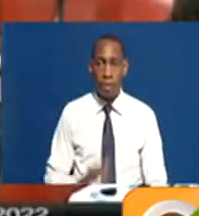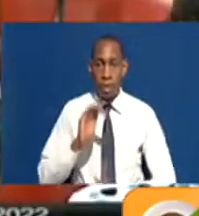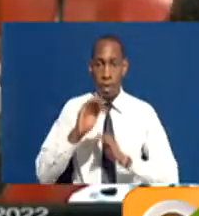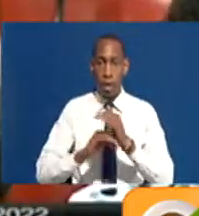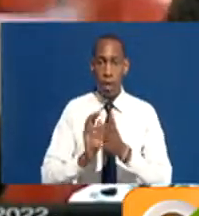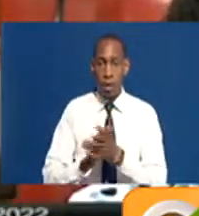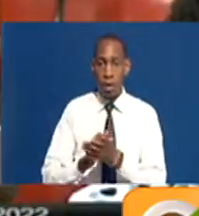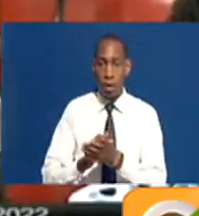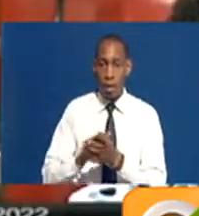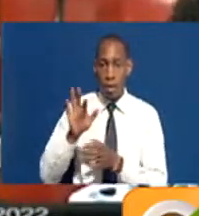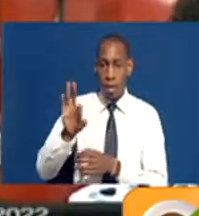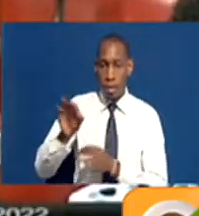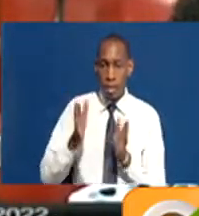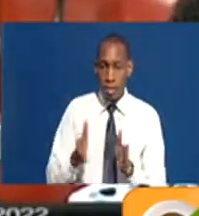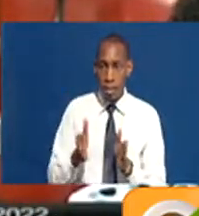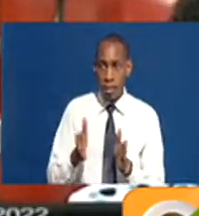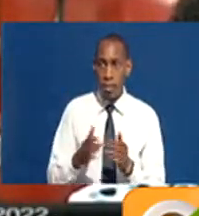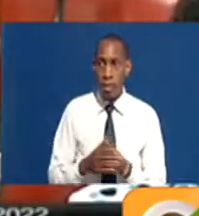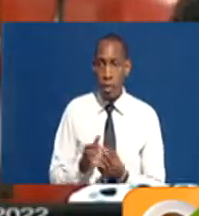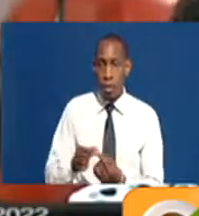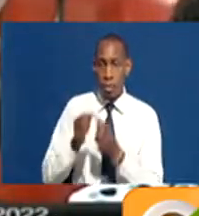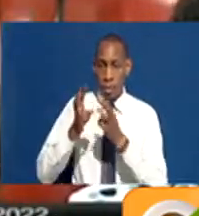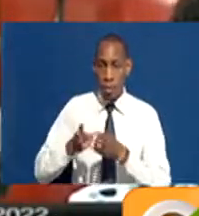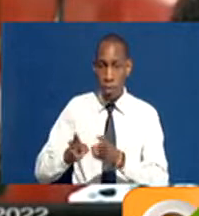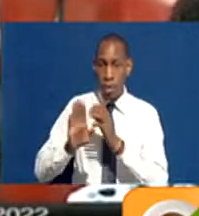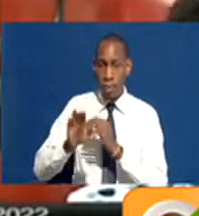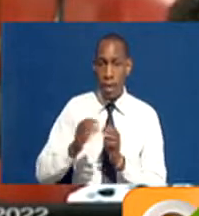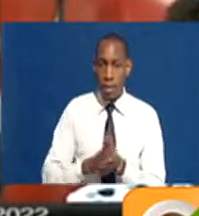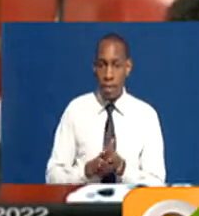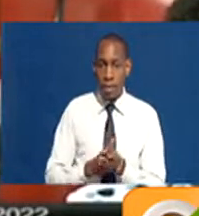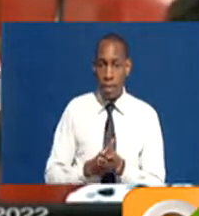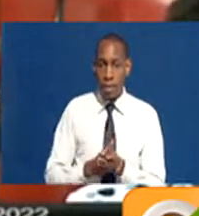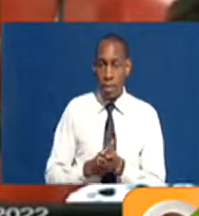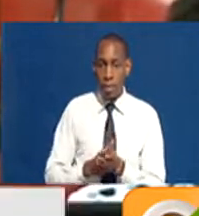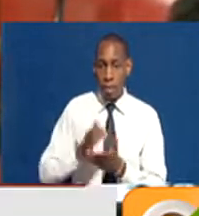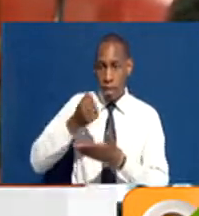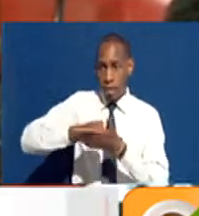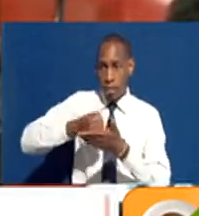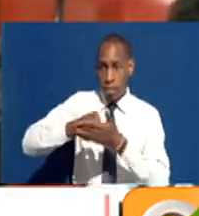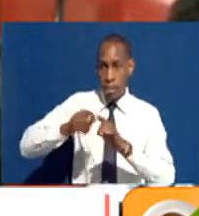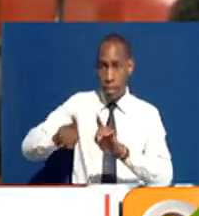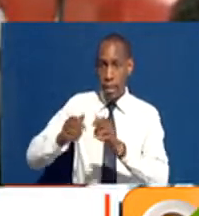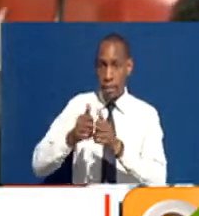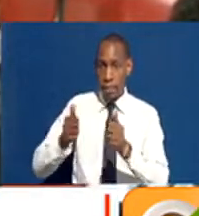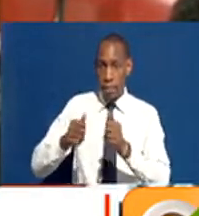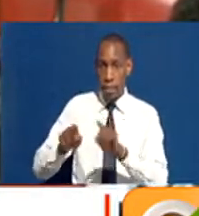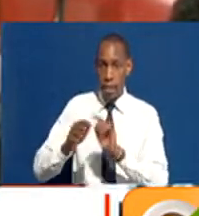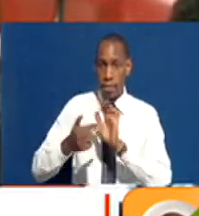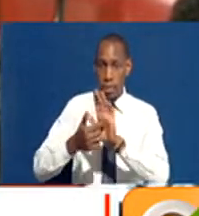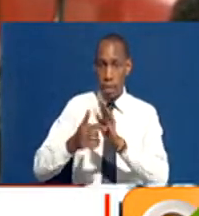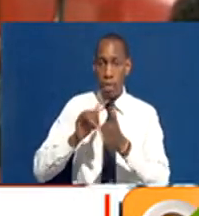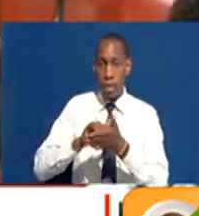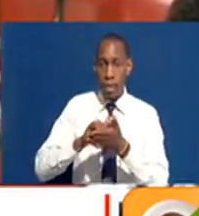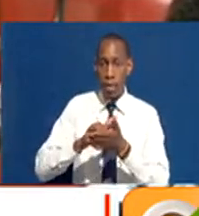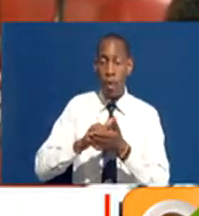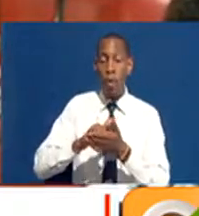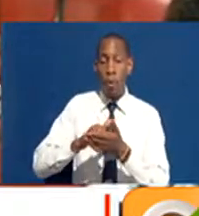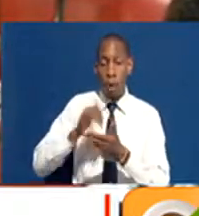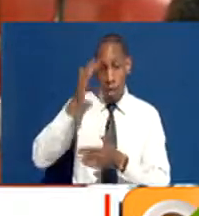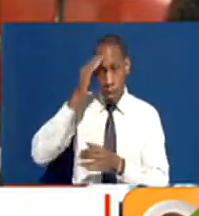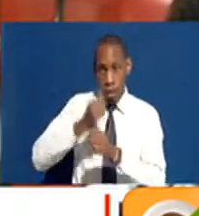Speaker, in their own special ways, they presented themselves well. They showed that they know what they are going to